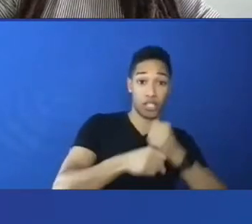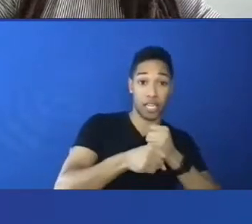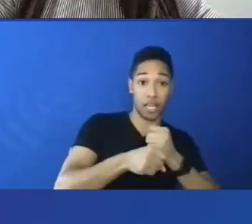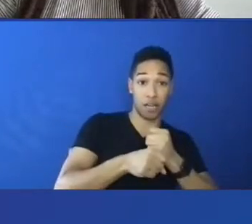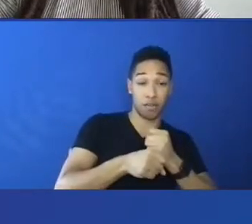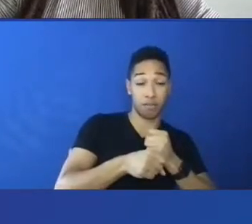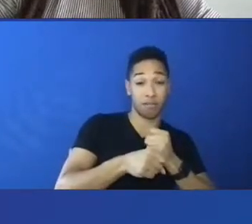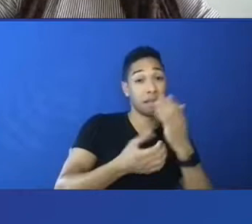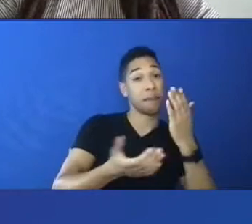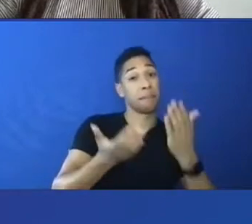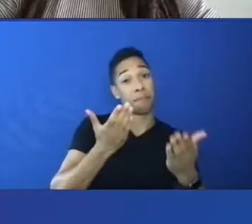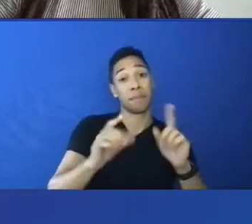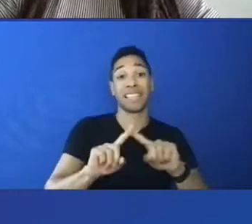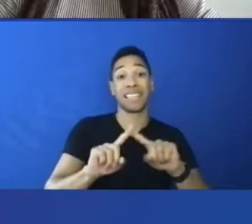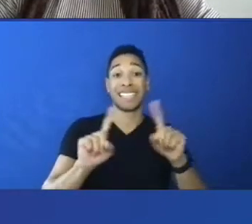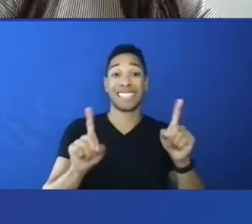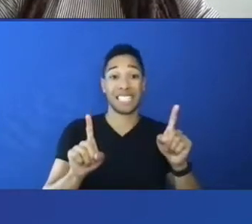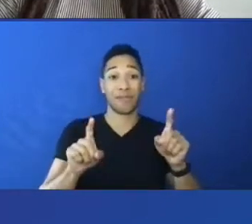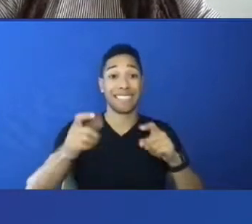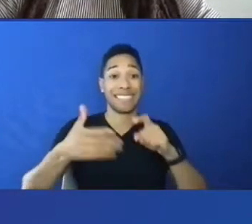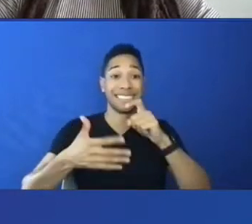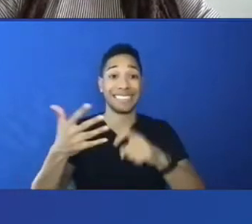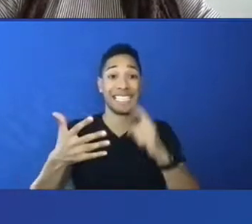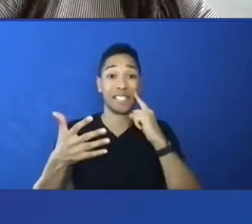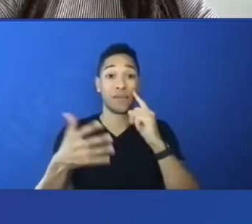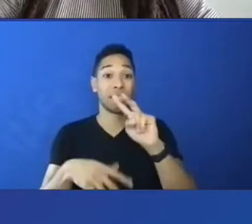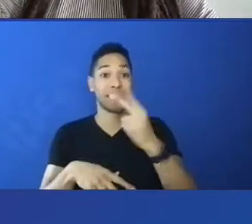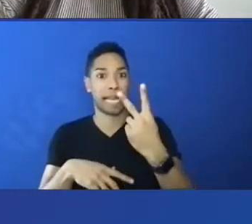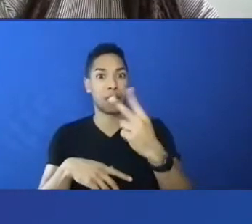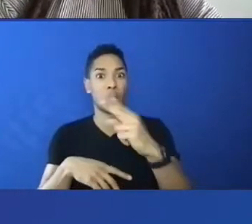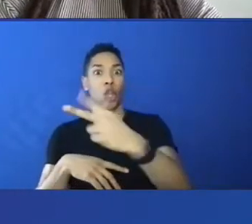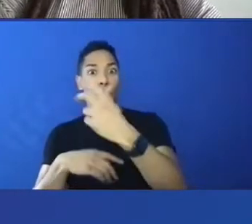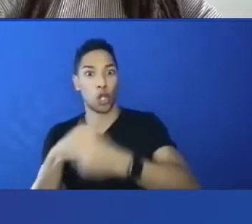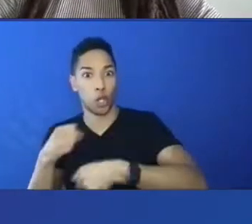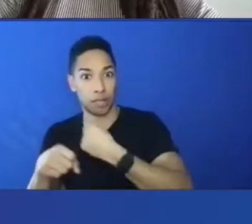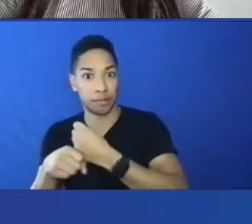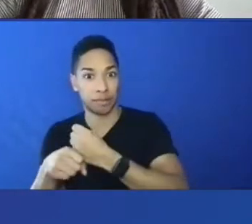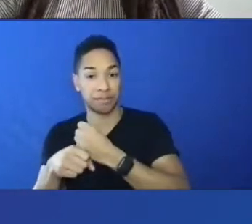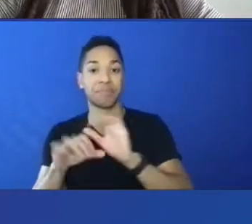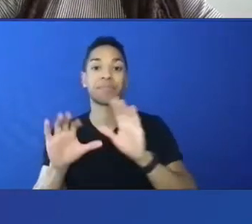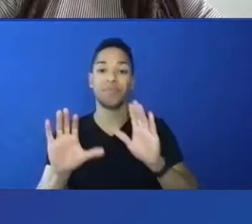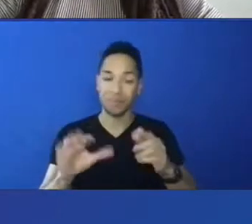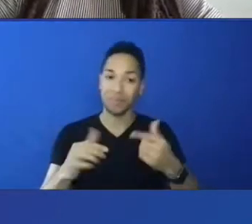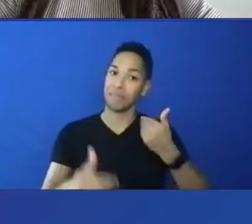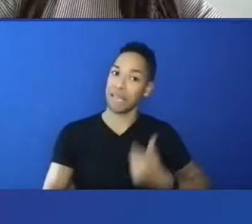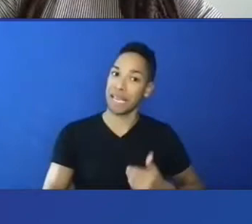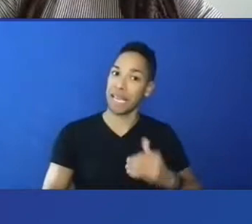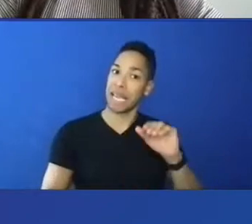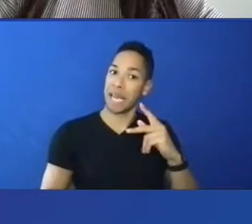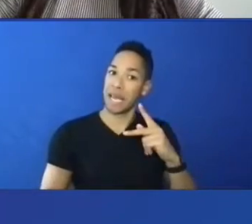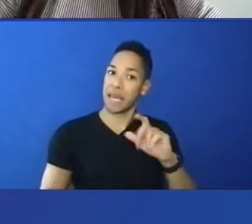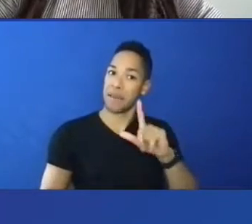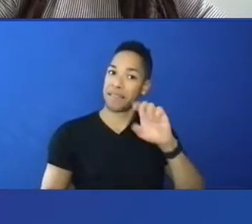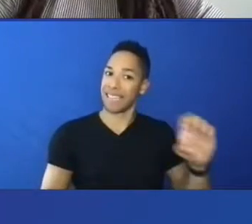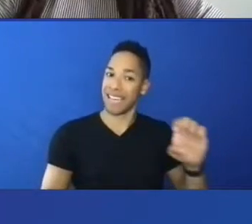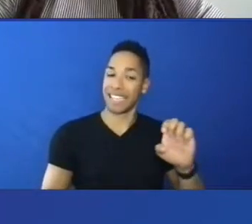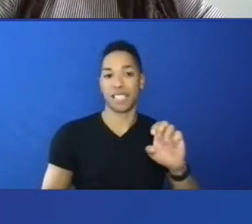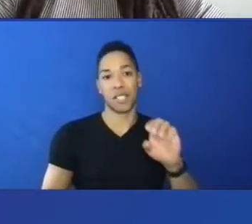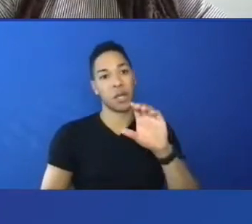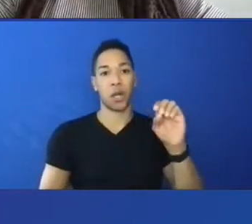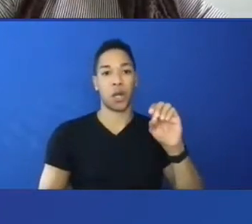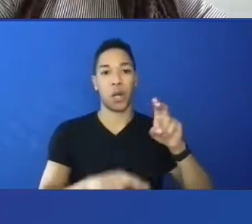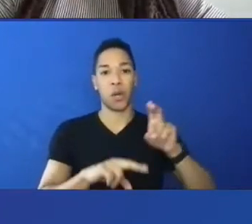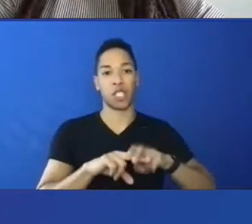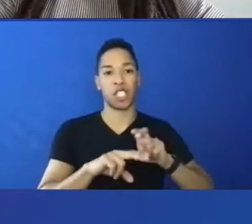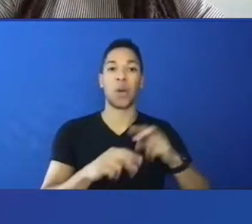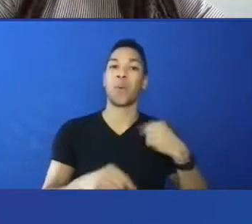three. And so as Kellee's board chair, yes, we meet every